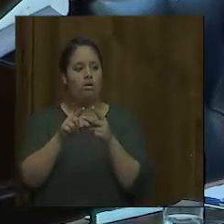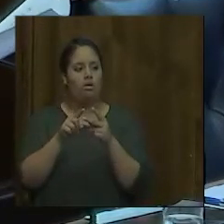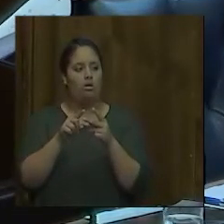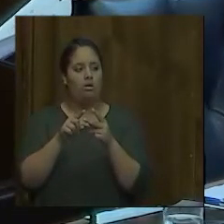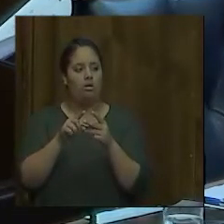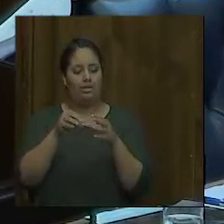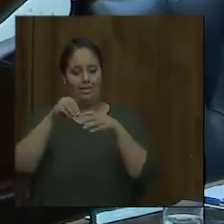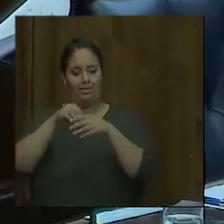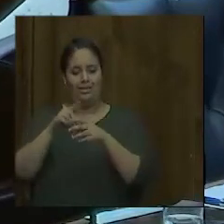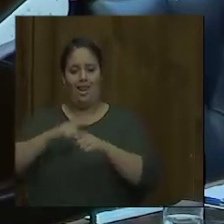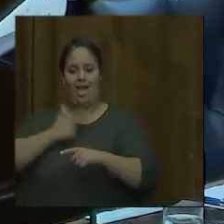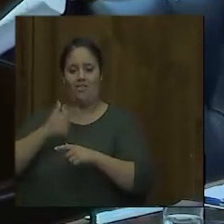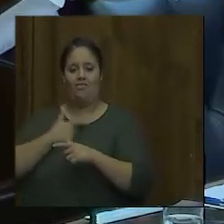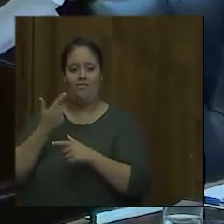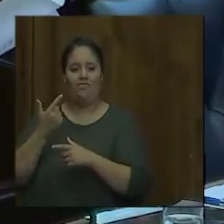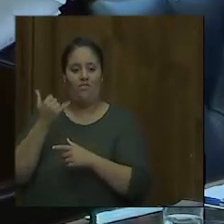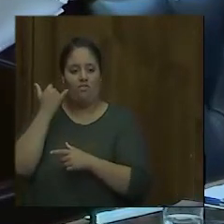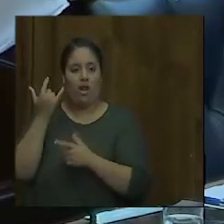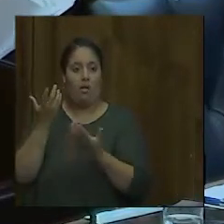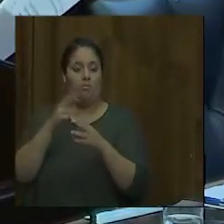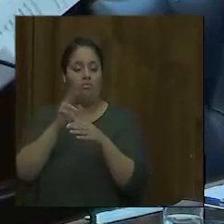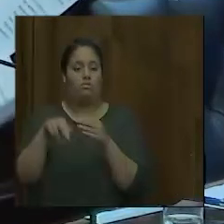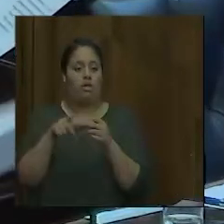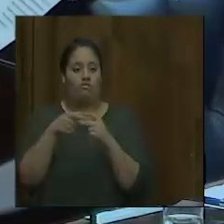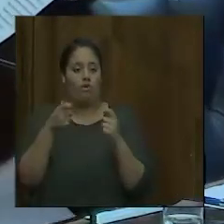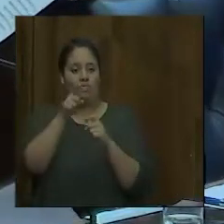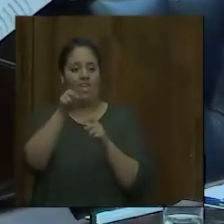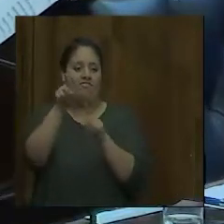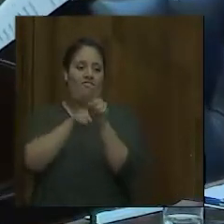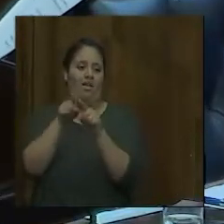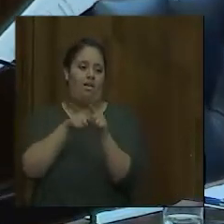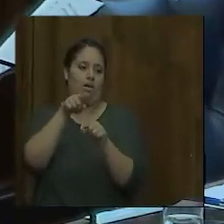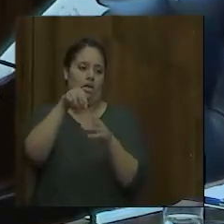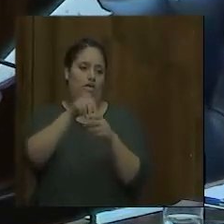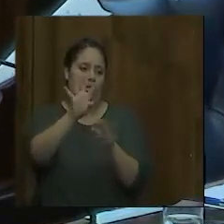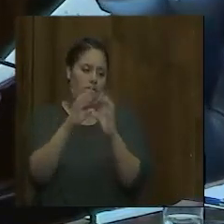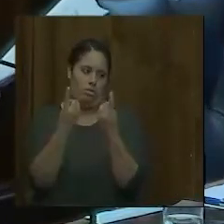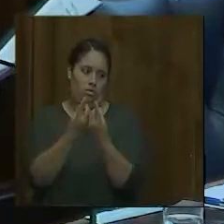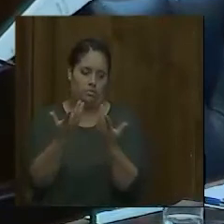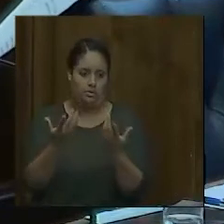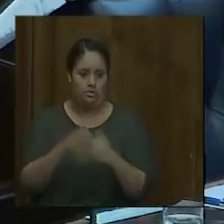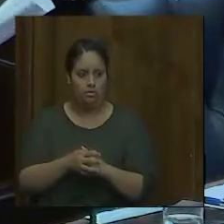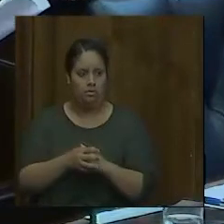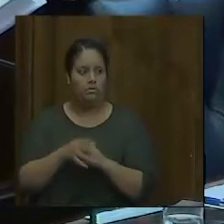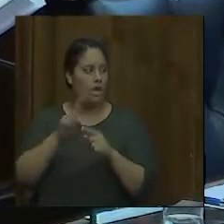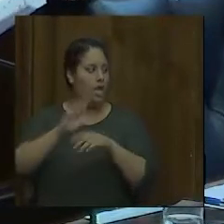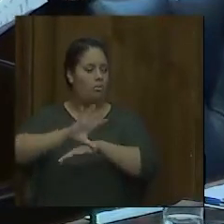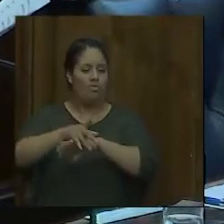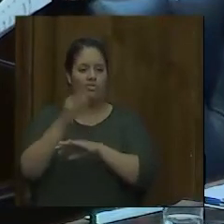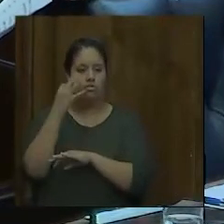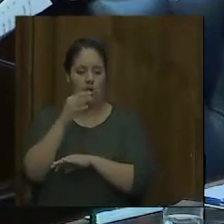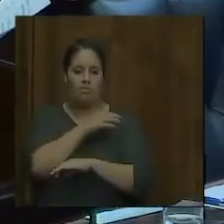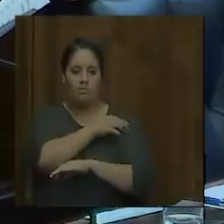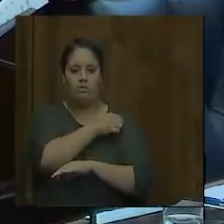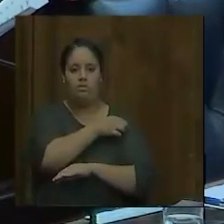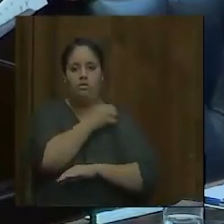life of gangs as a result of the failure of this department and the provincial government